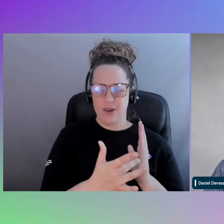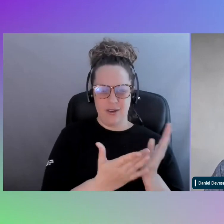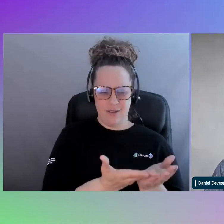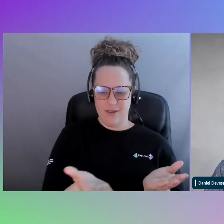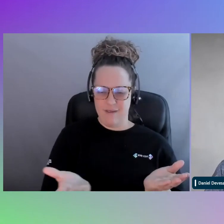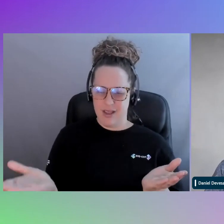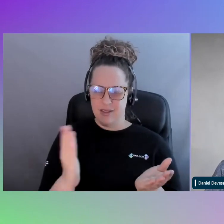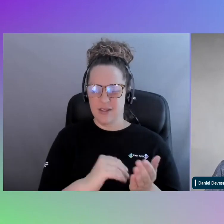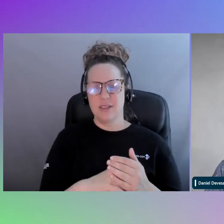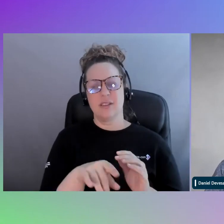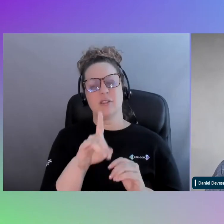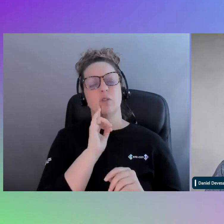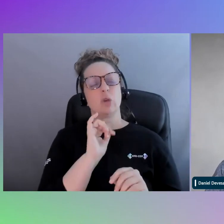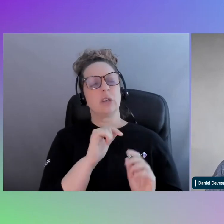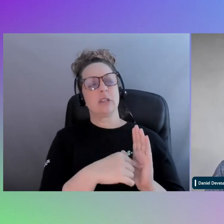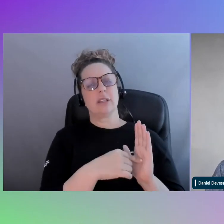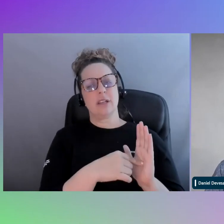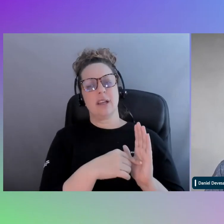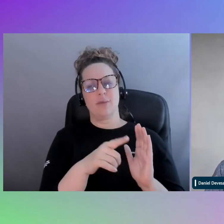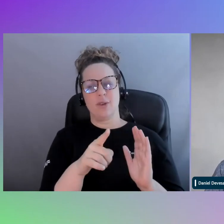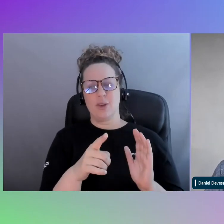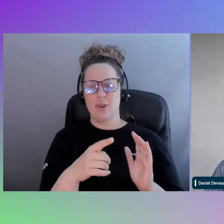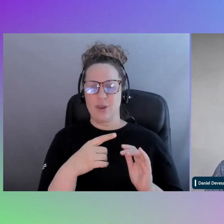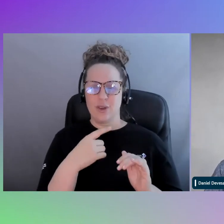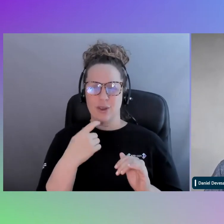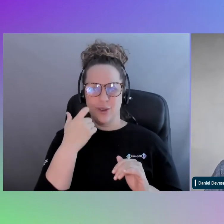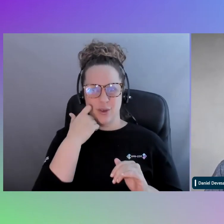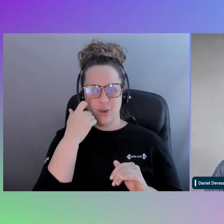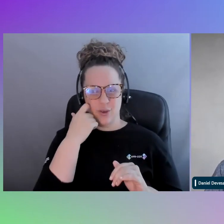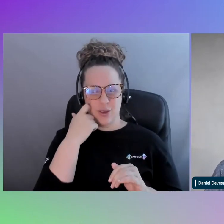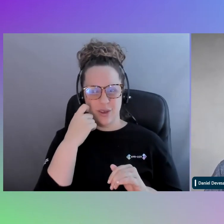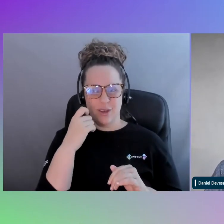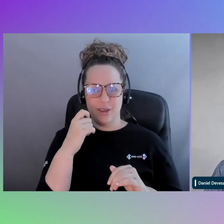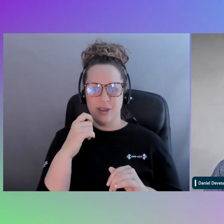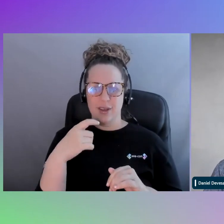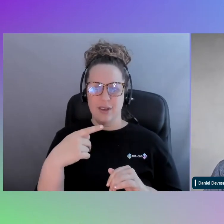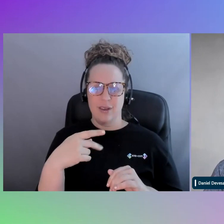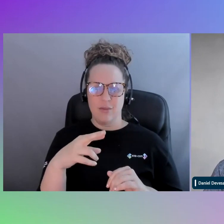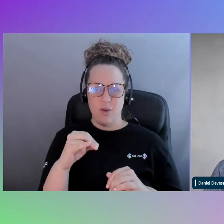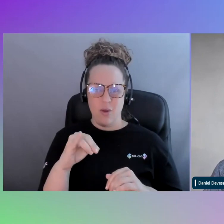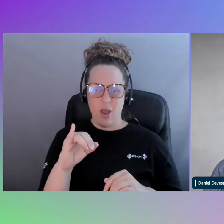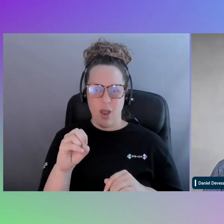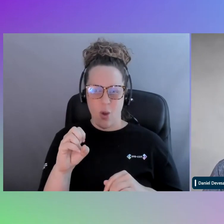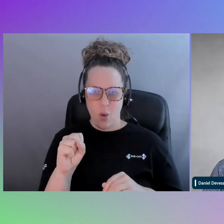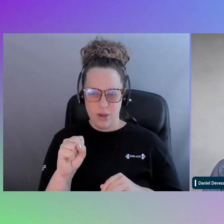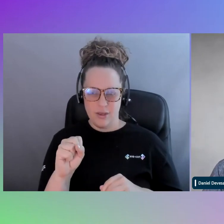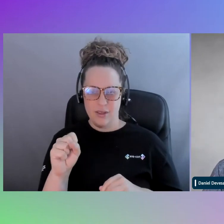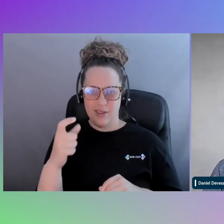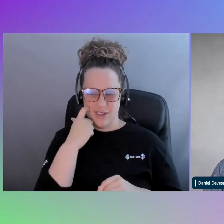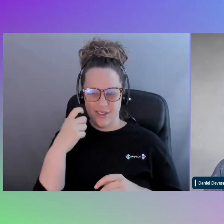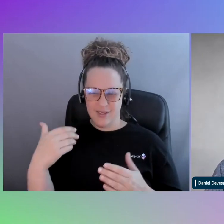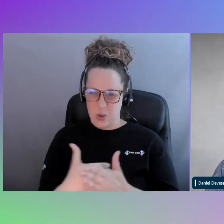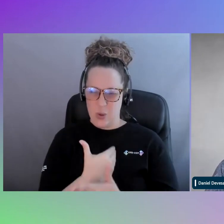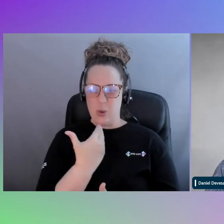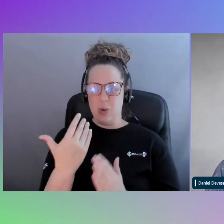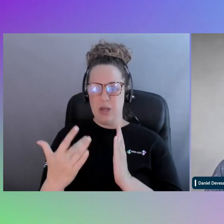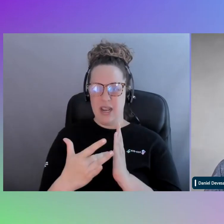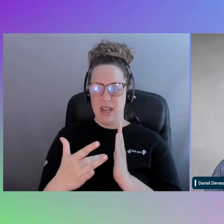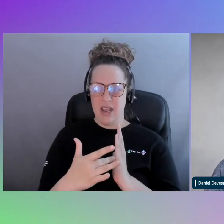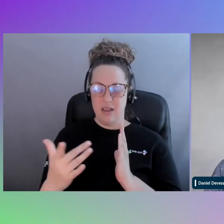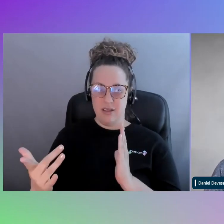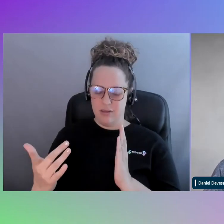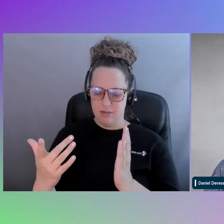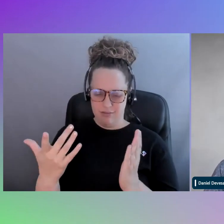get one of those cheap Vision OS, Vision Pro devices, they come